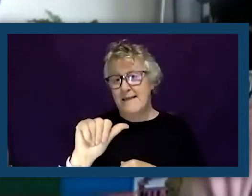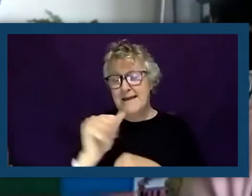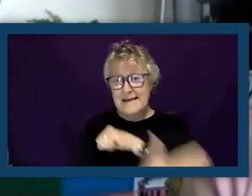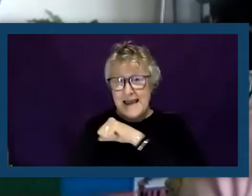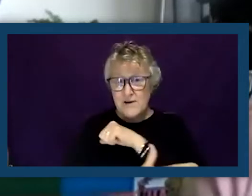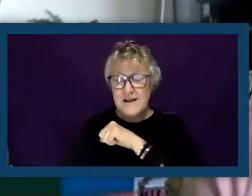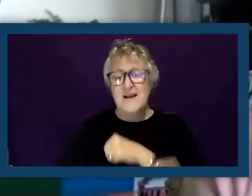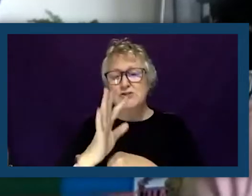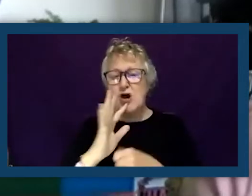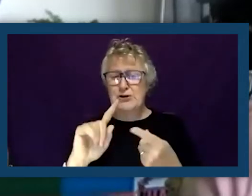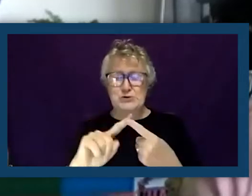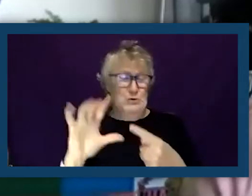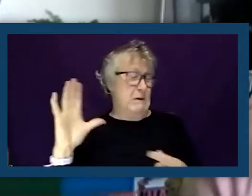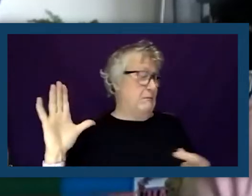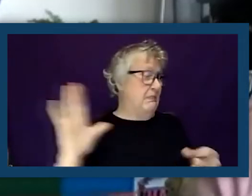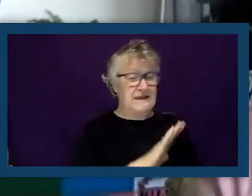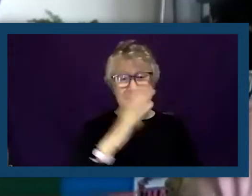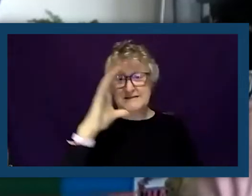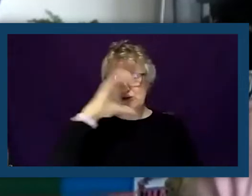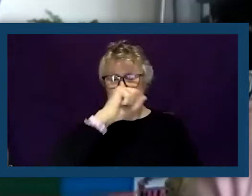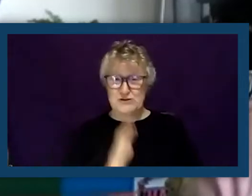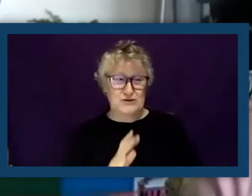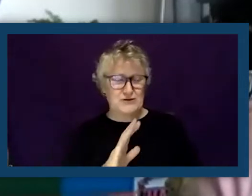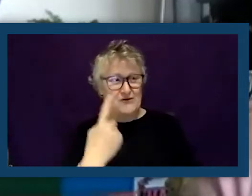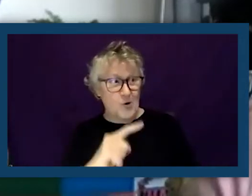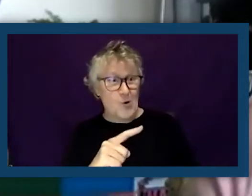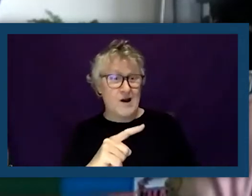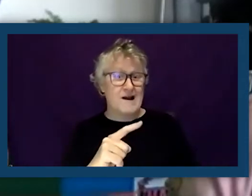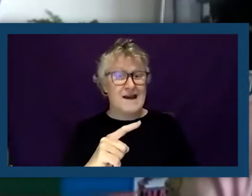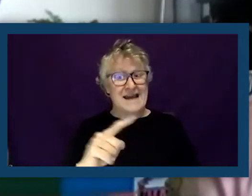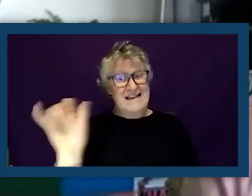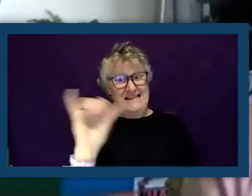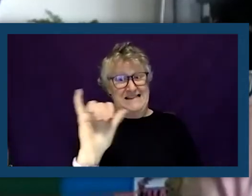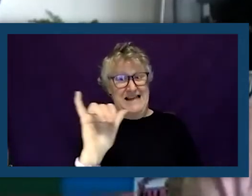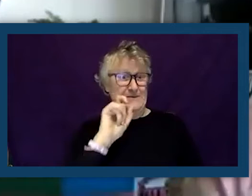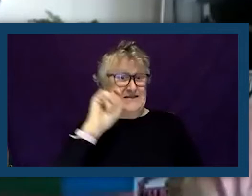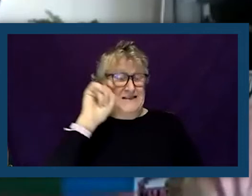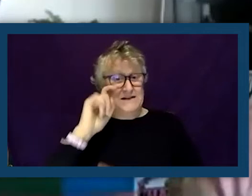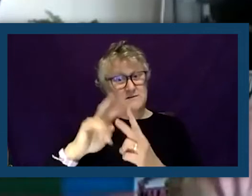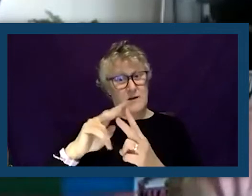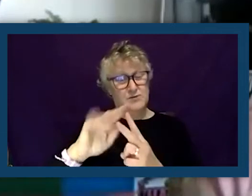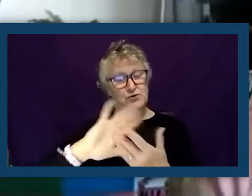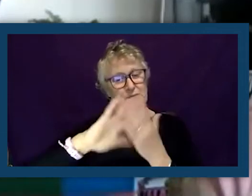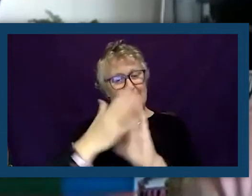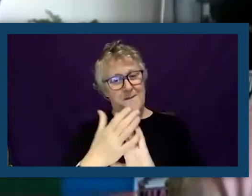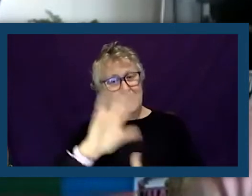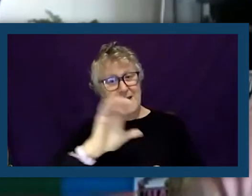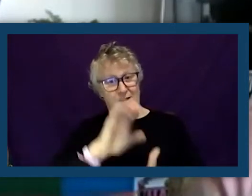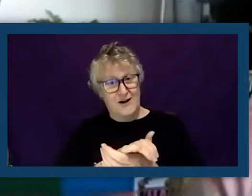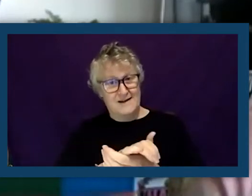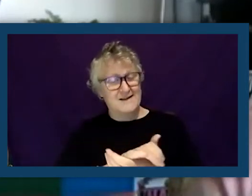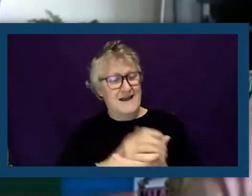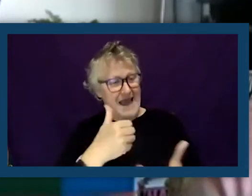about what it means for same-sex couples to get married. And that, type of one-on-one conversations,